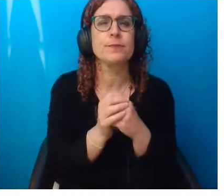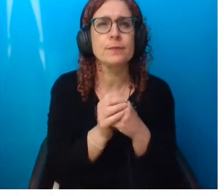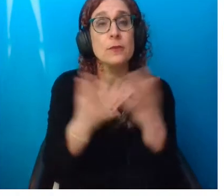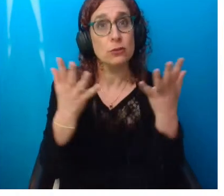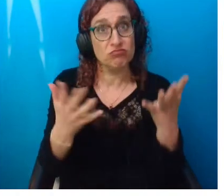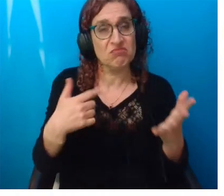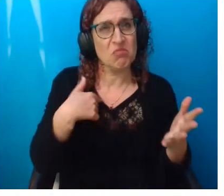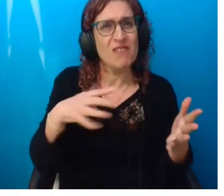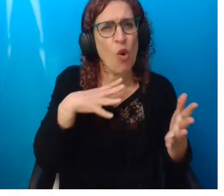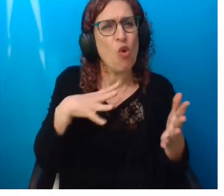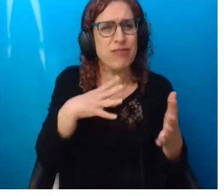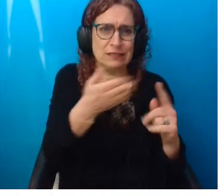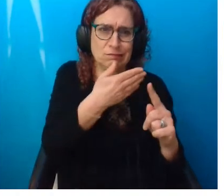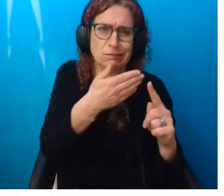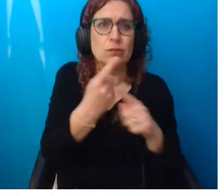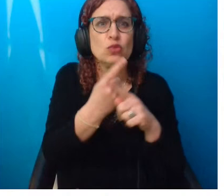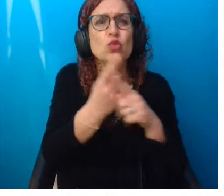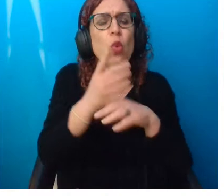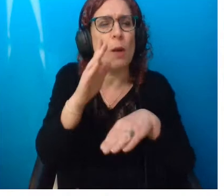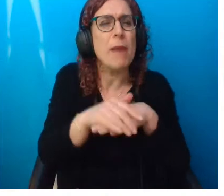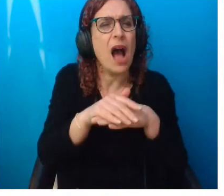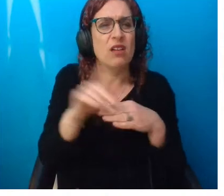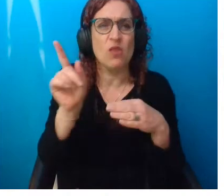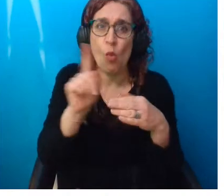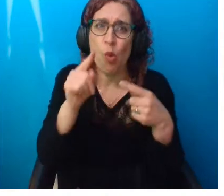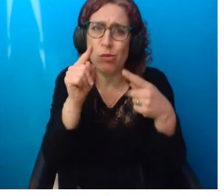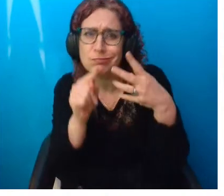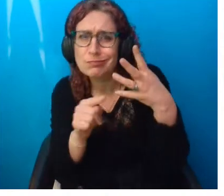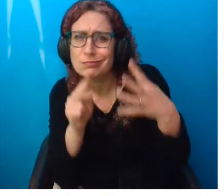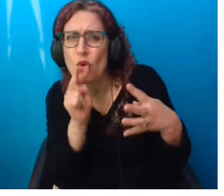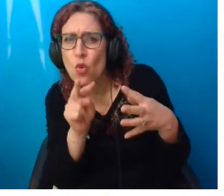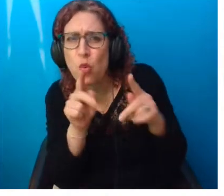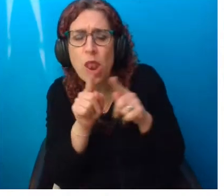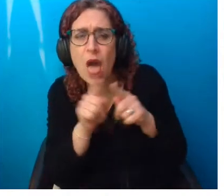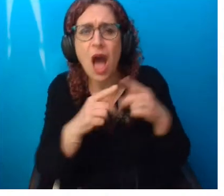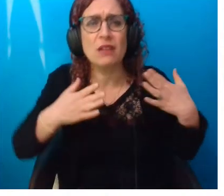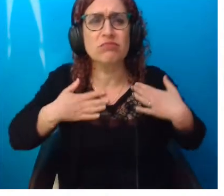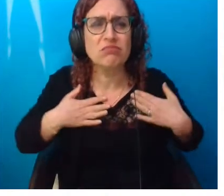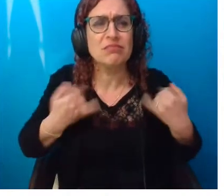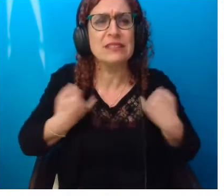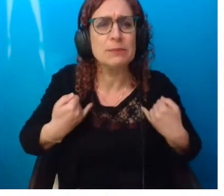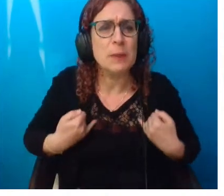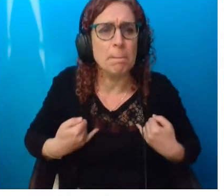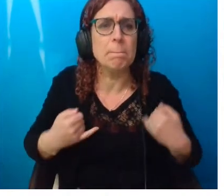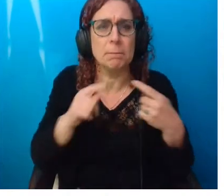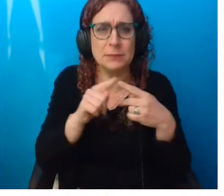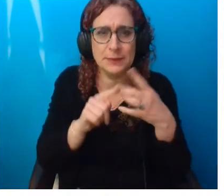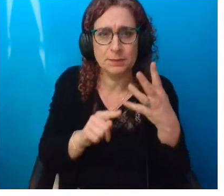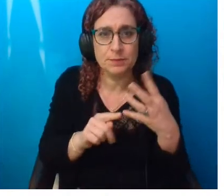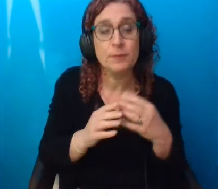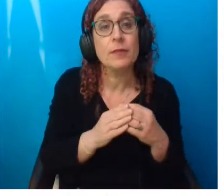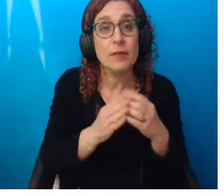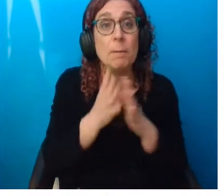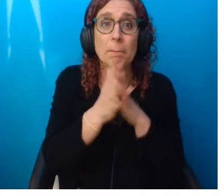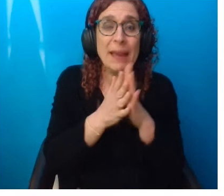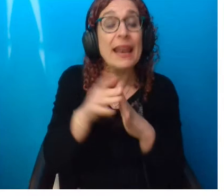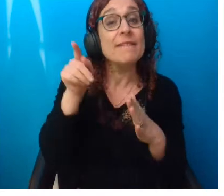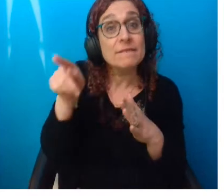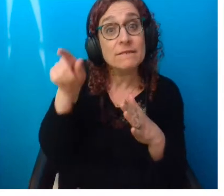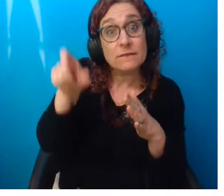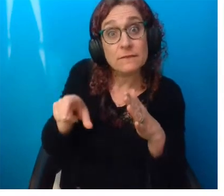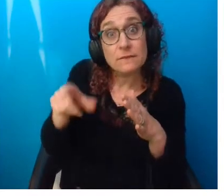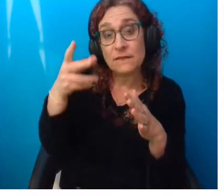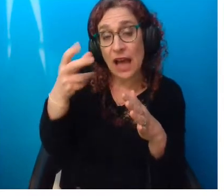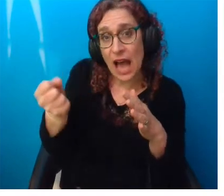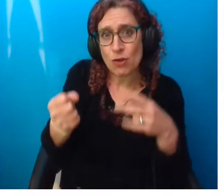signs and symptoms, and it's really if people have 2 or more of the typical symptoms for more than an